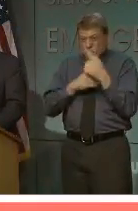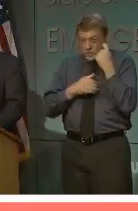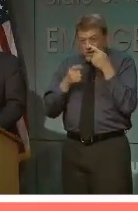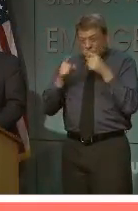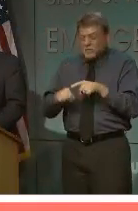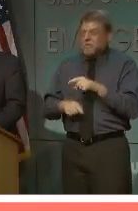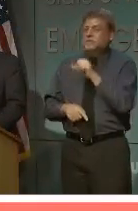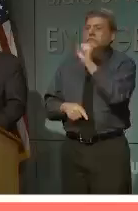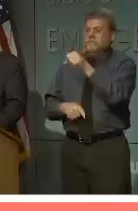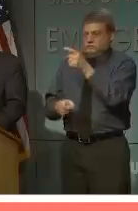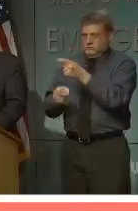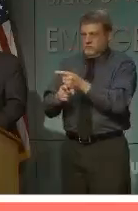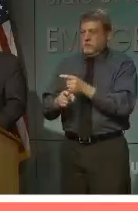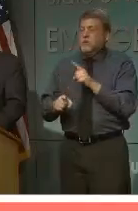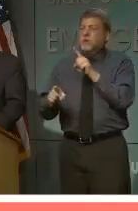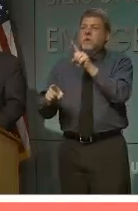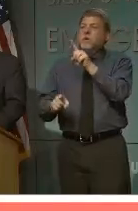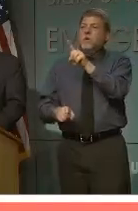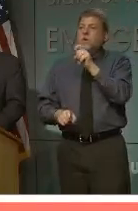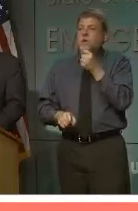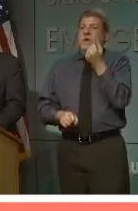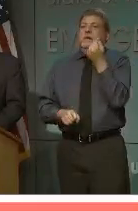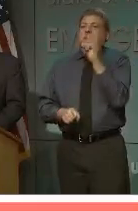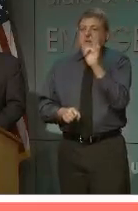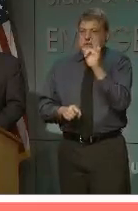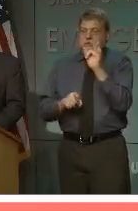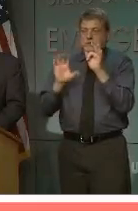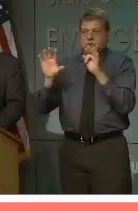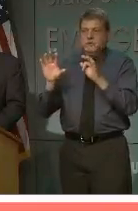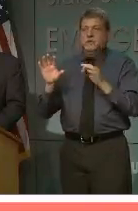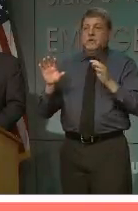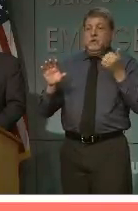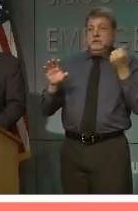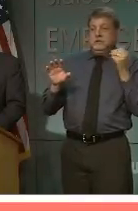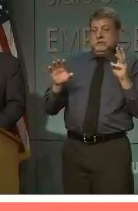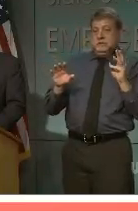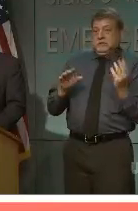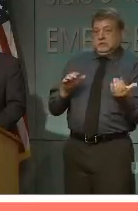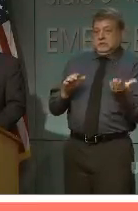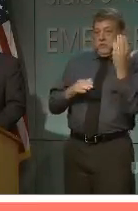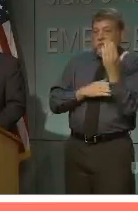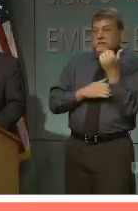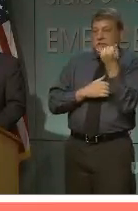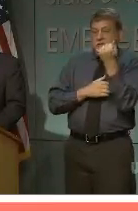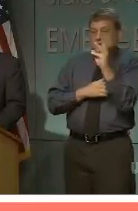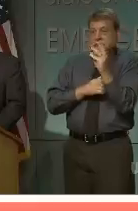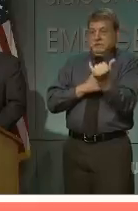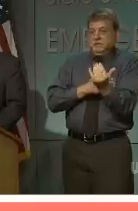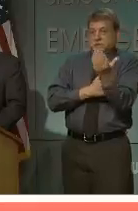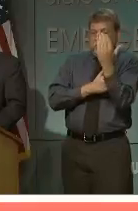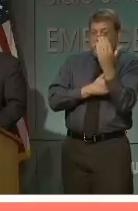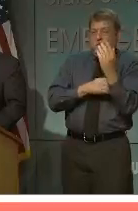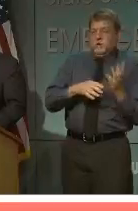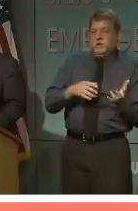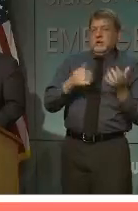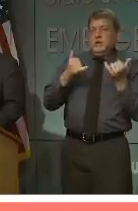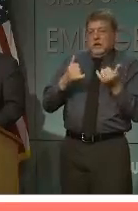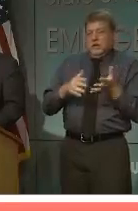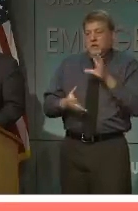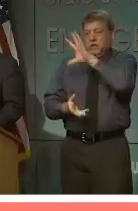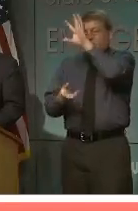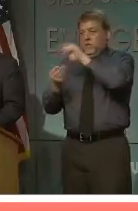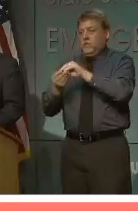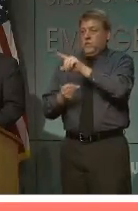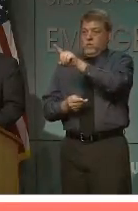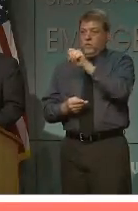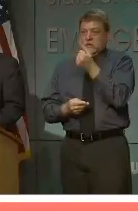That's 119. Well, that's 119 in addition to the 16 that was. So the 16 is in there, but we're up to